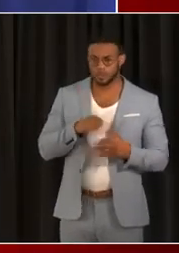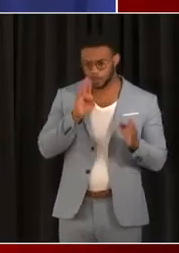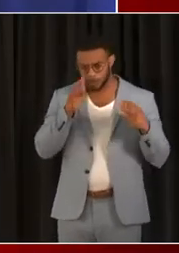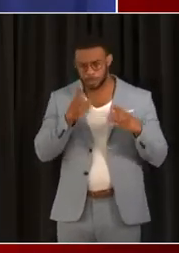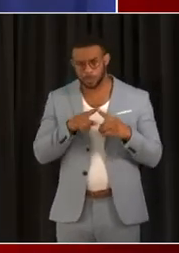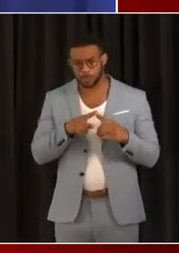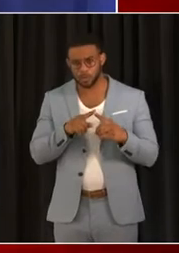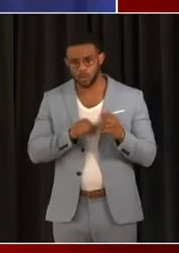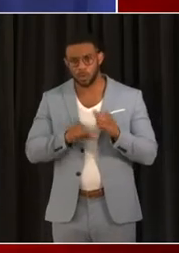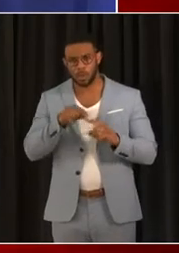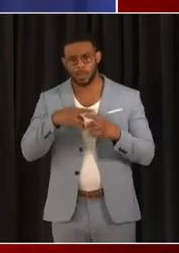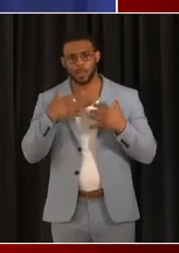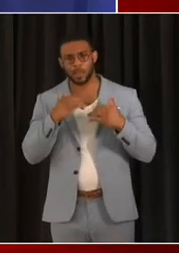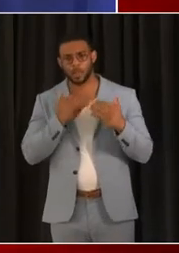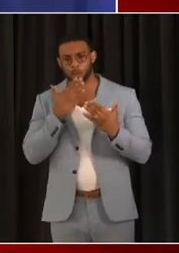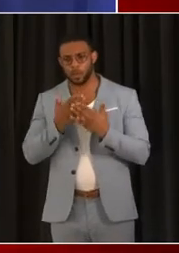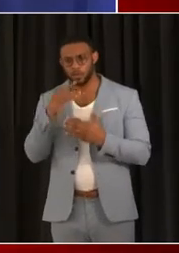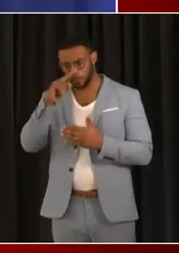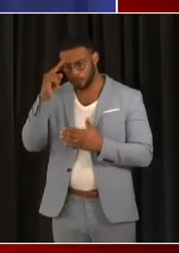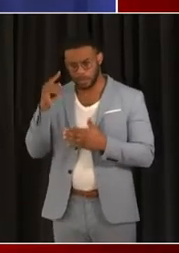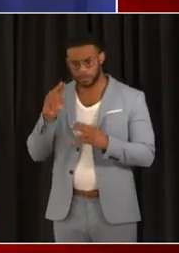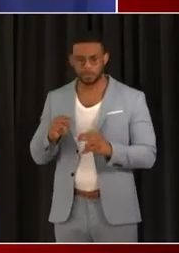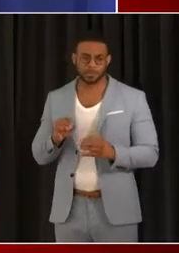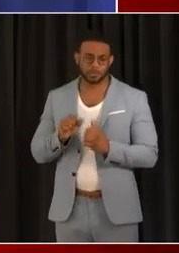pay attention to around the health and wellness of black business, so we do